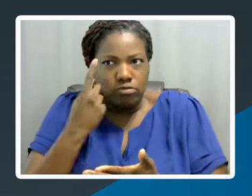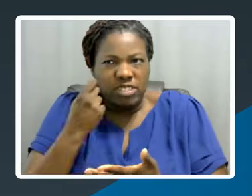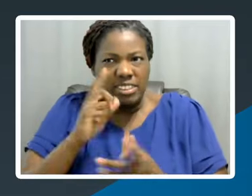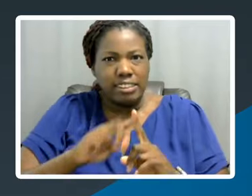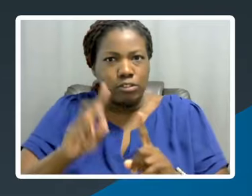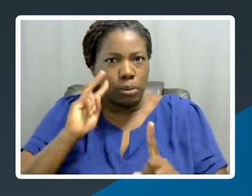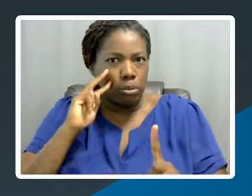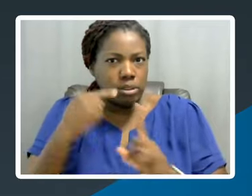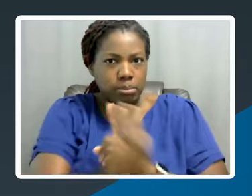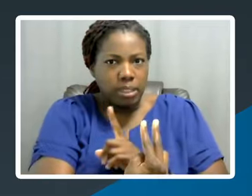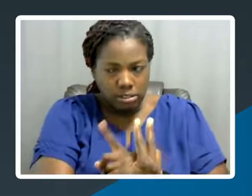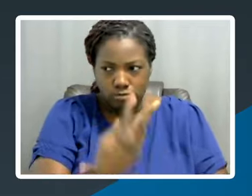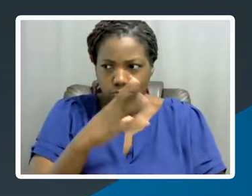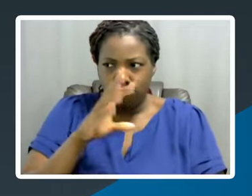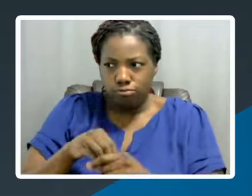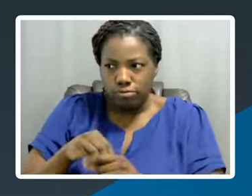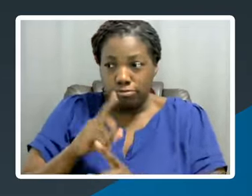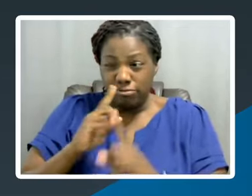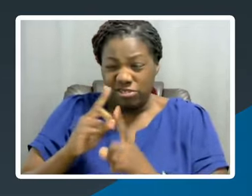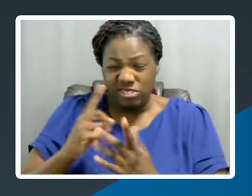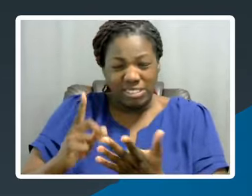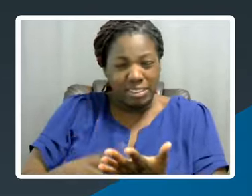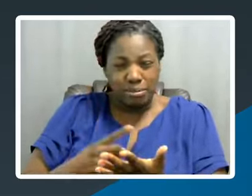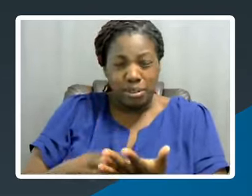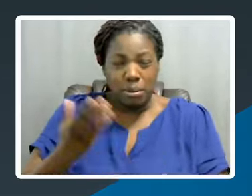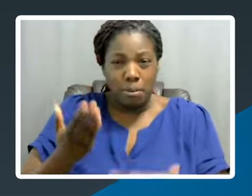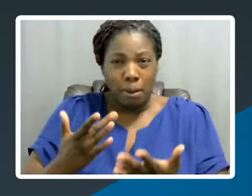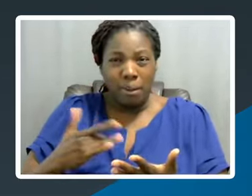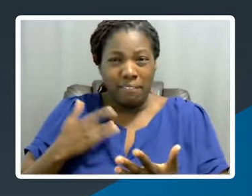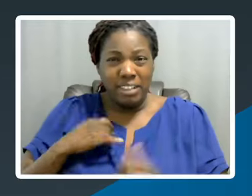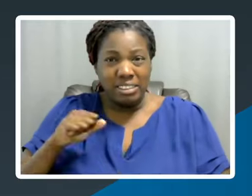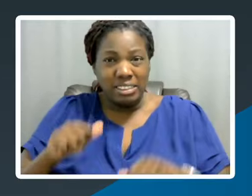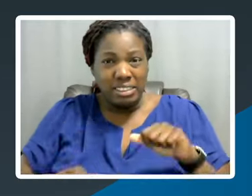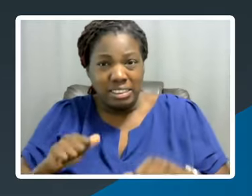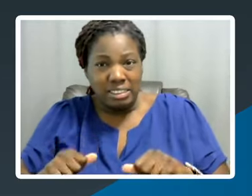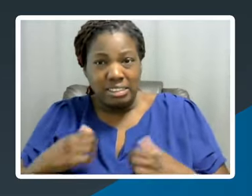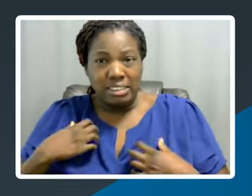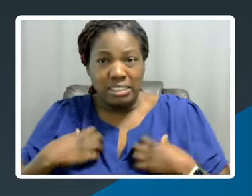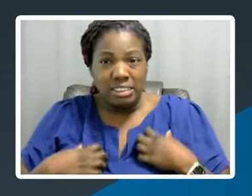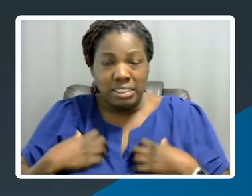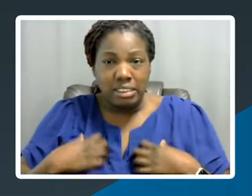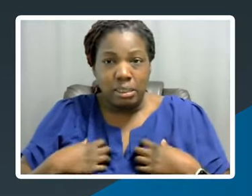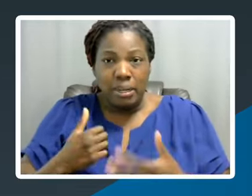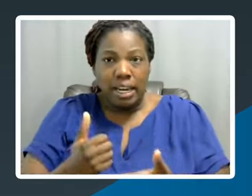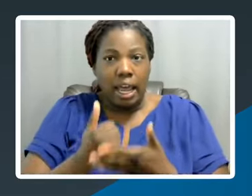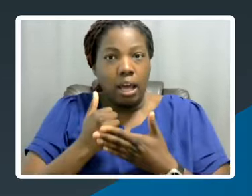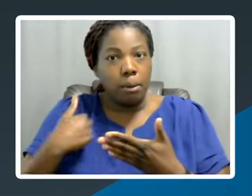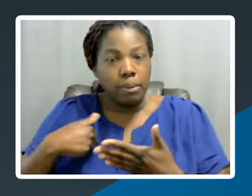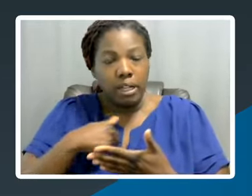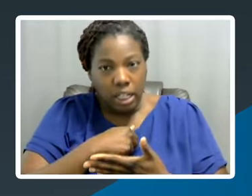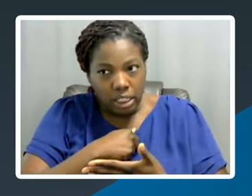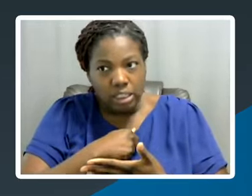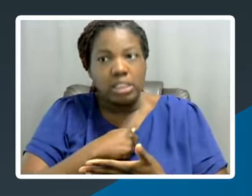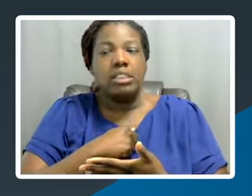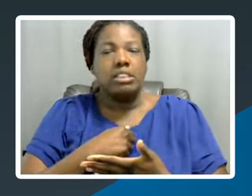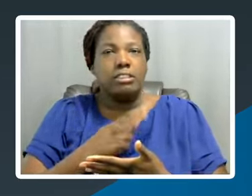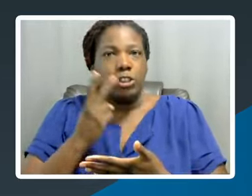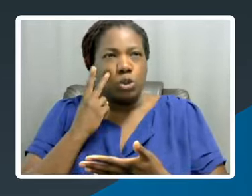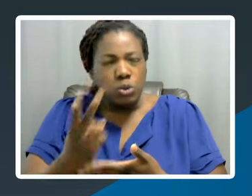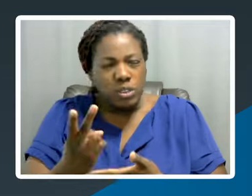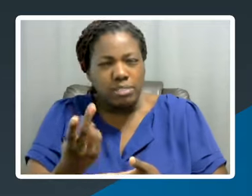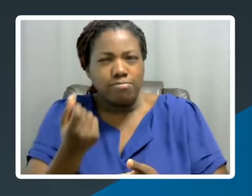in conversations that sometimes might be uncomfortable, but help us as a nation come together to see varying perspectives